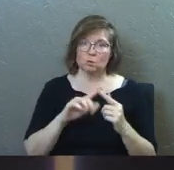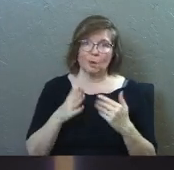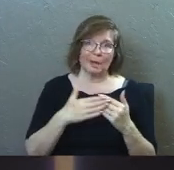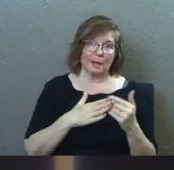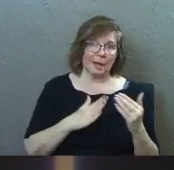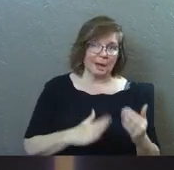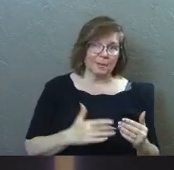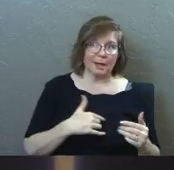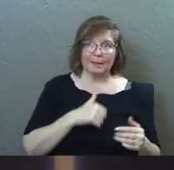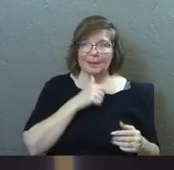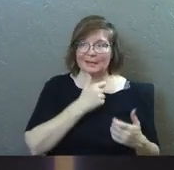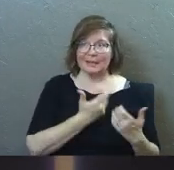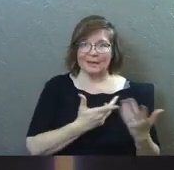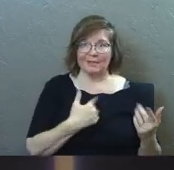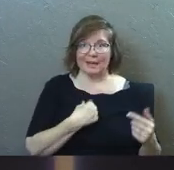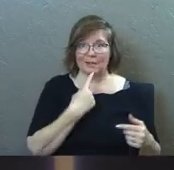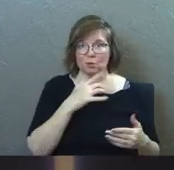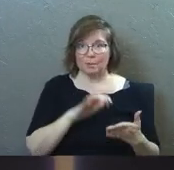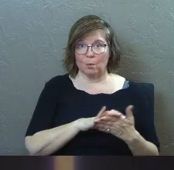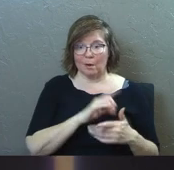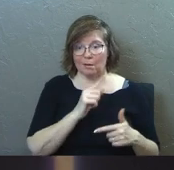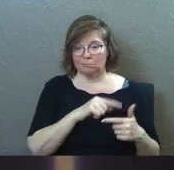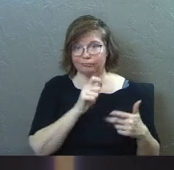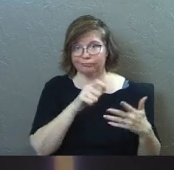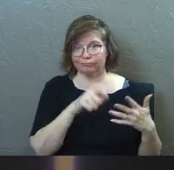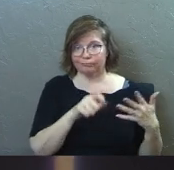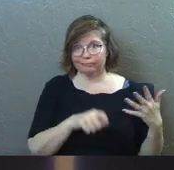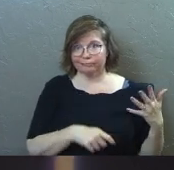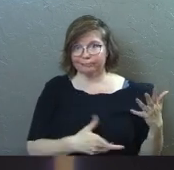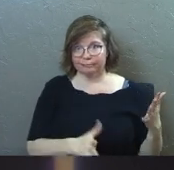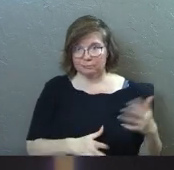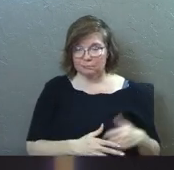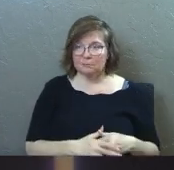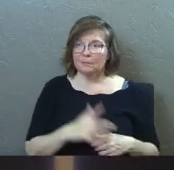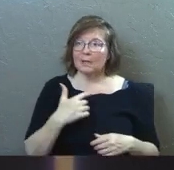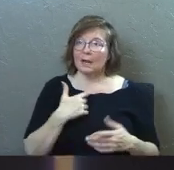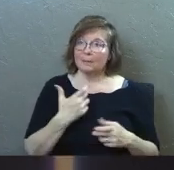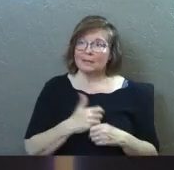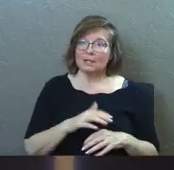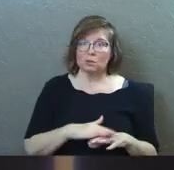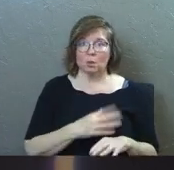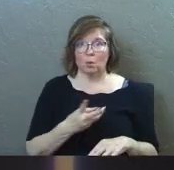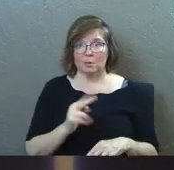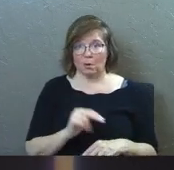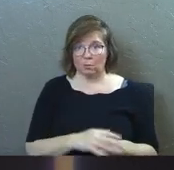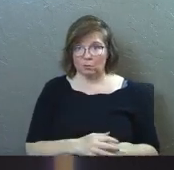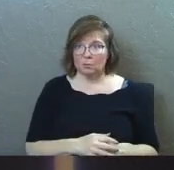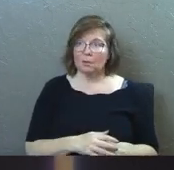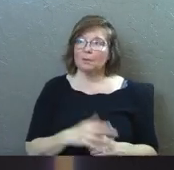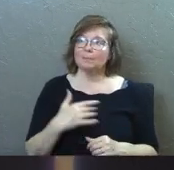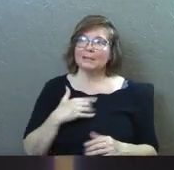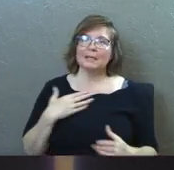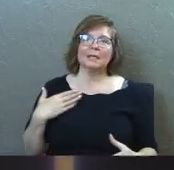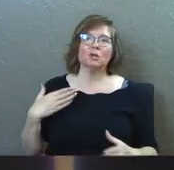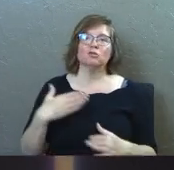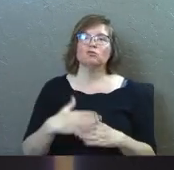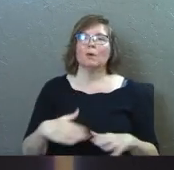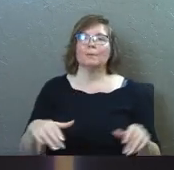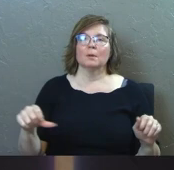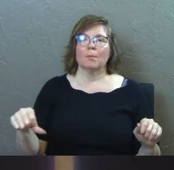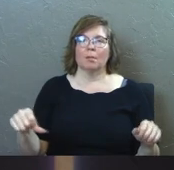to a neighbor and I'm not going to get everything I told my wife I'd get done today because I'm going to get slowed down. Be